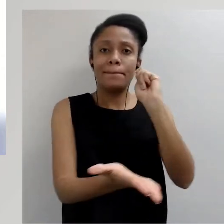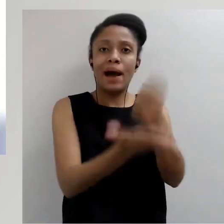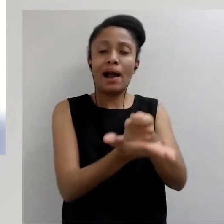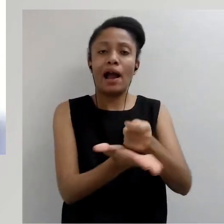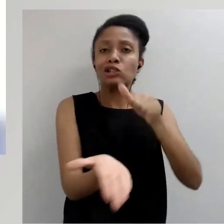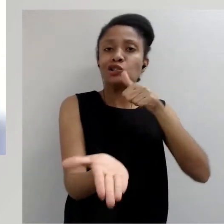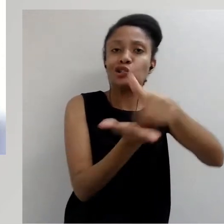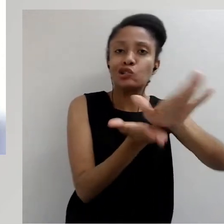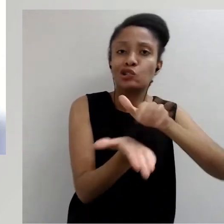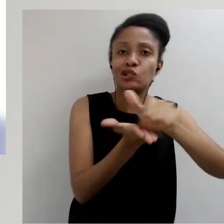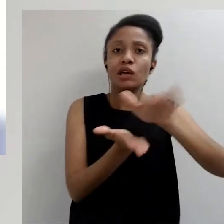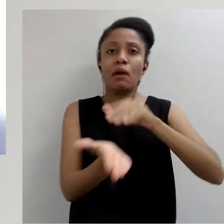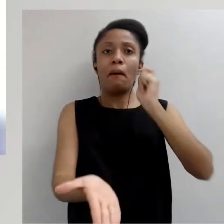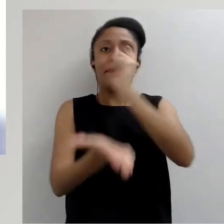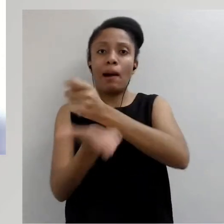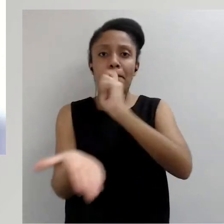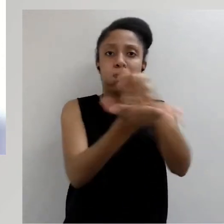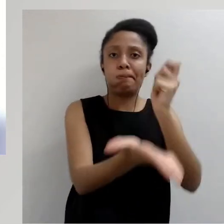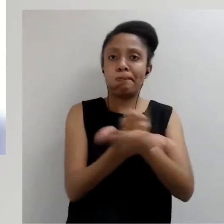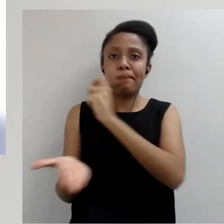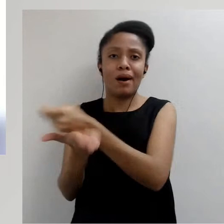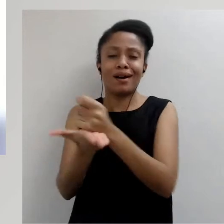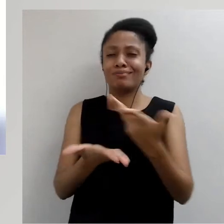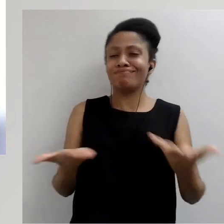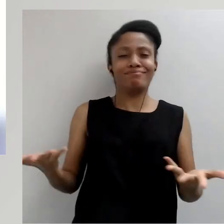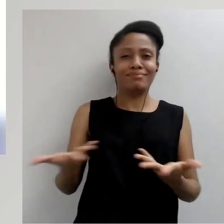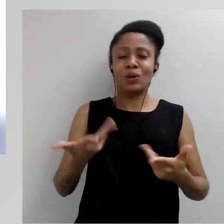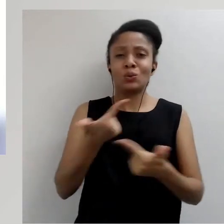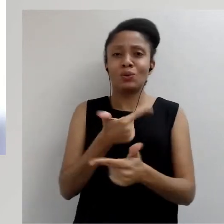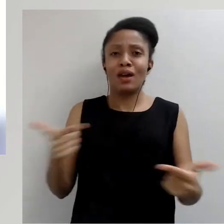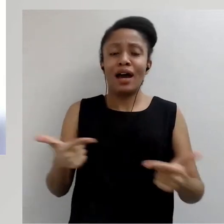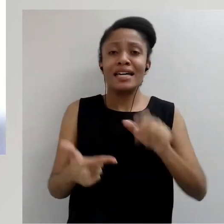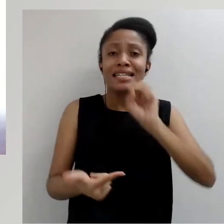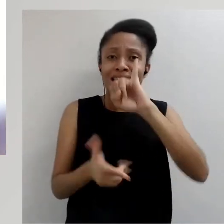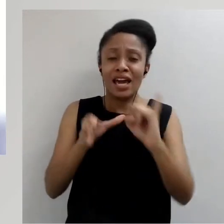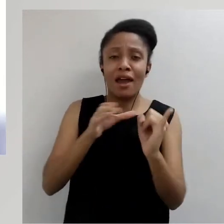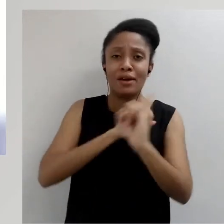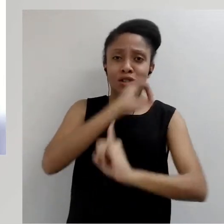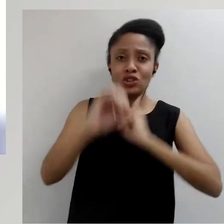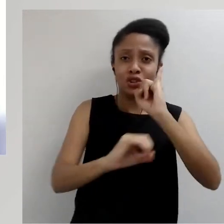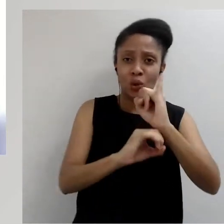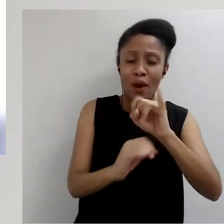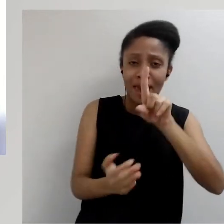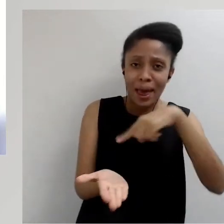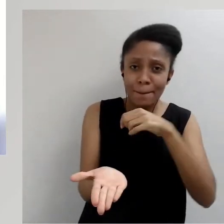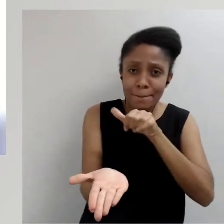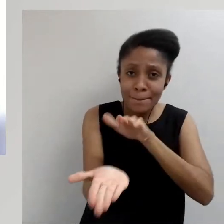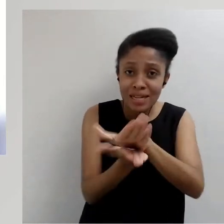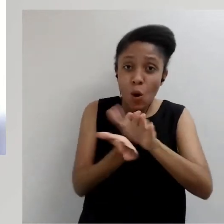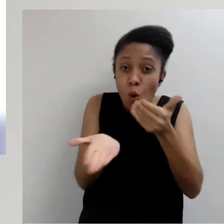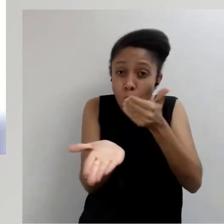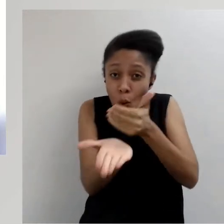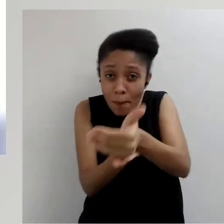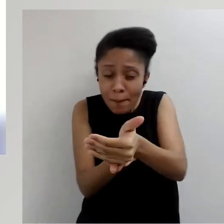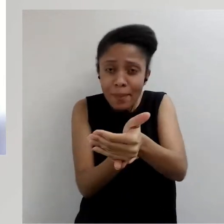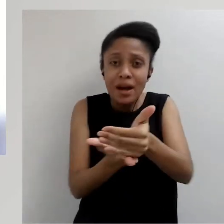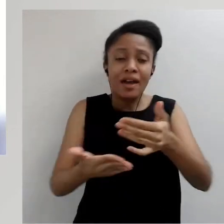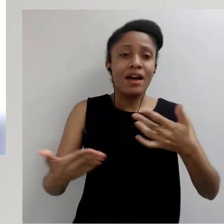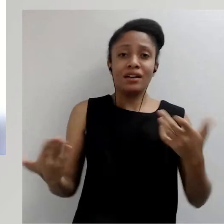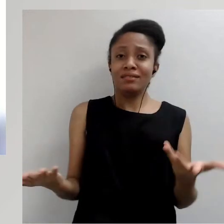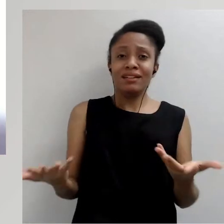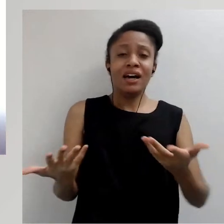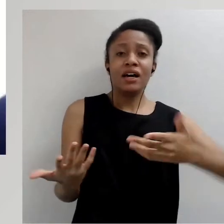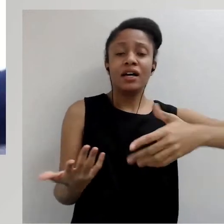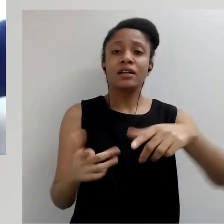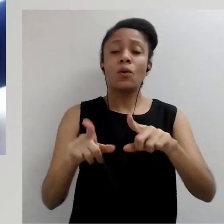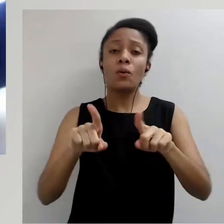pay the machine and the clock and the paint and everything we have to paint. If digital printing starts this way,